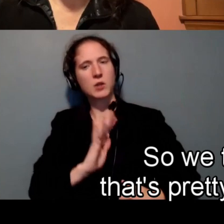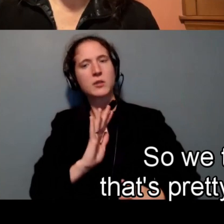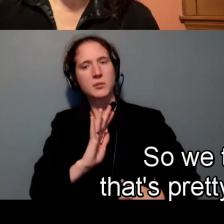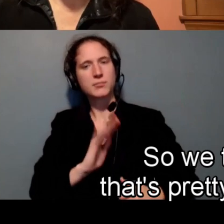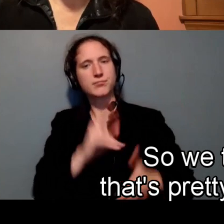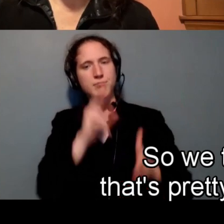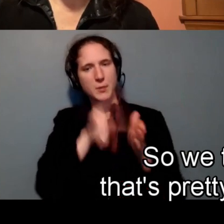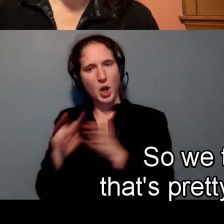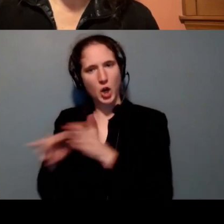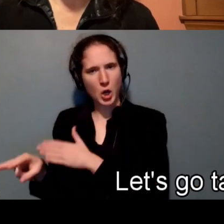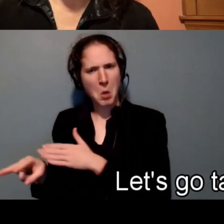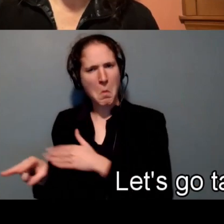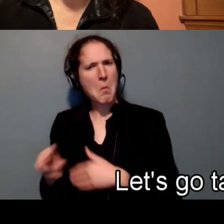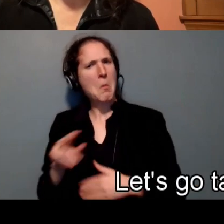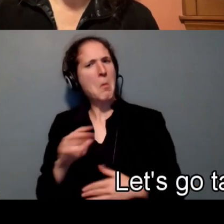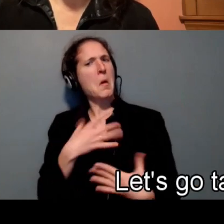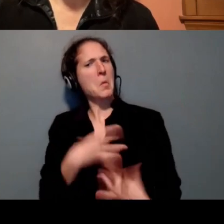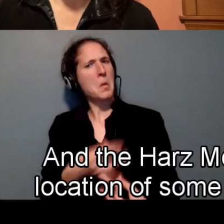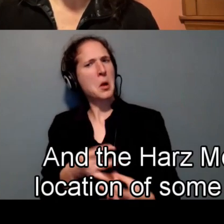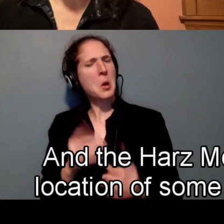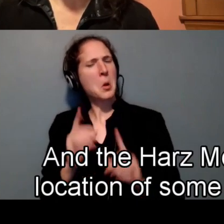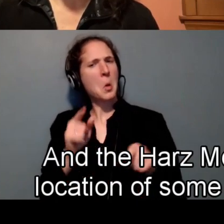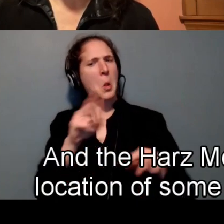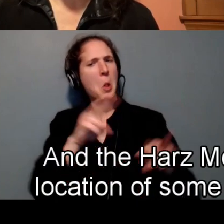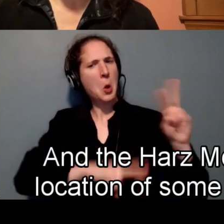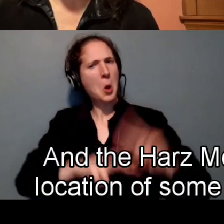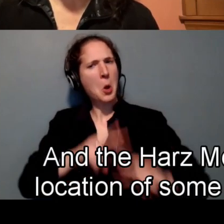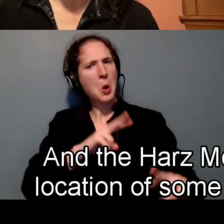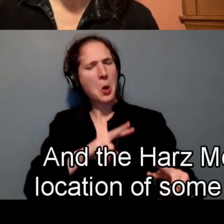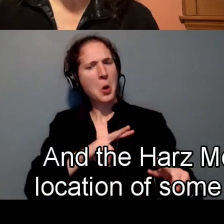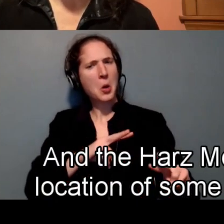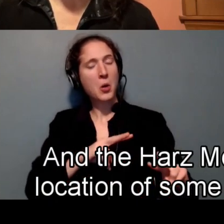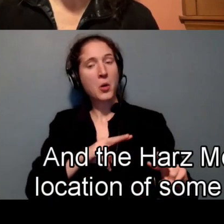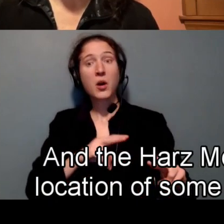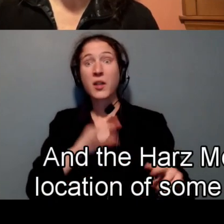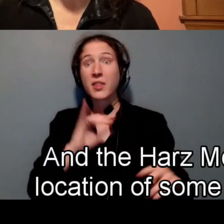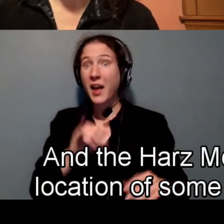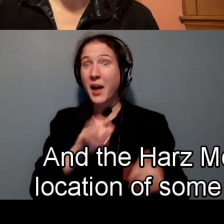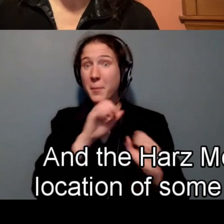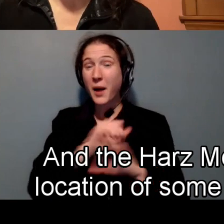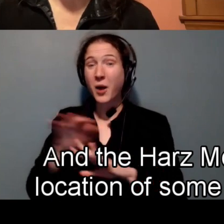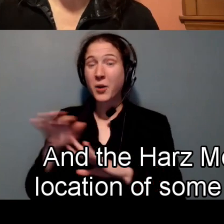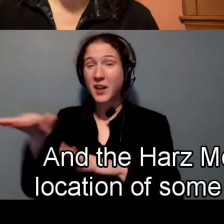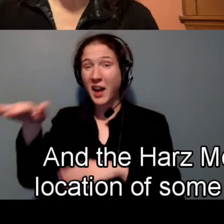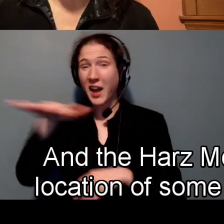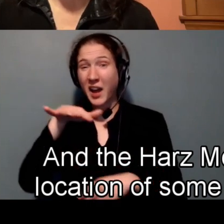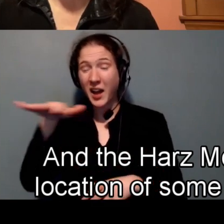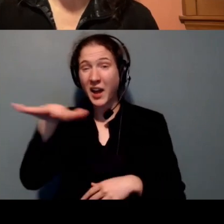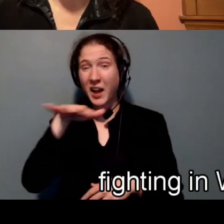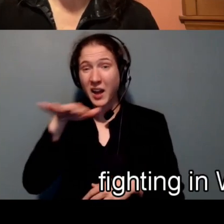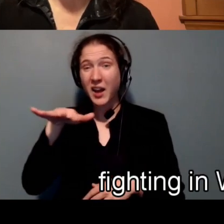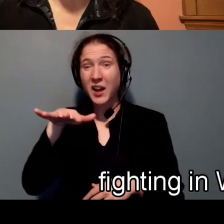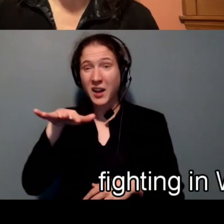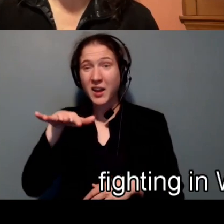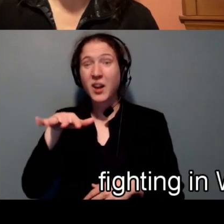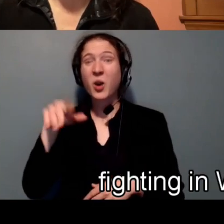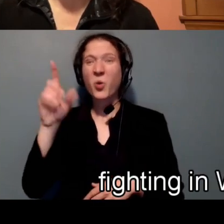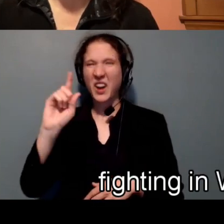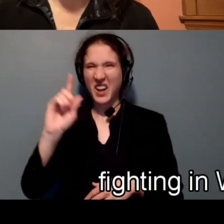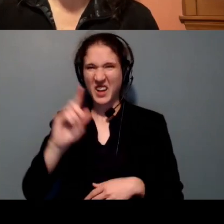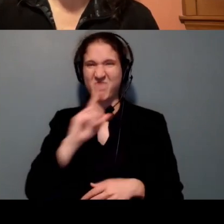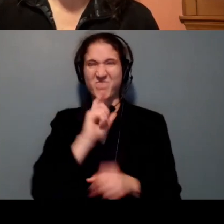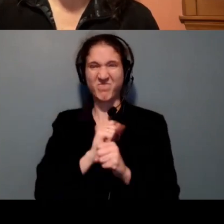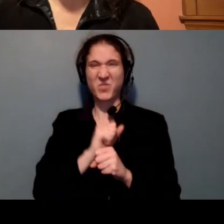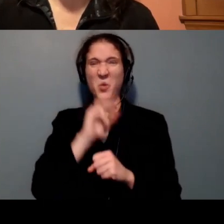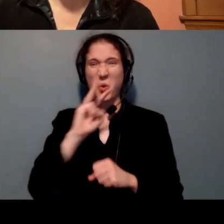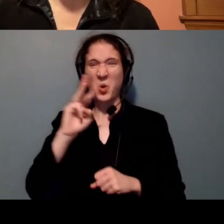so we thought that's pretty interesting. Let's go take a look. And the Harz Mountains was the location of some of the last days of the fighting in World War II.